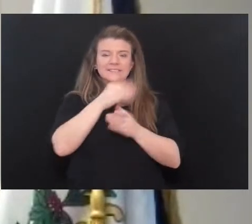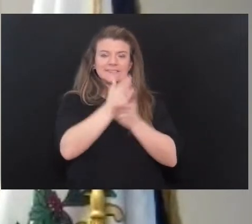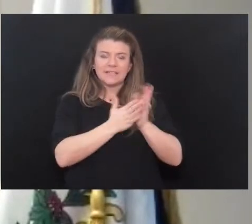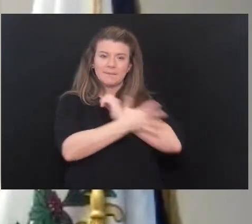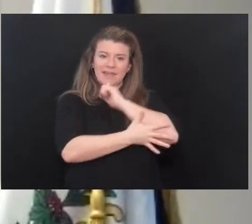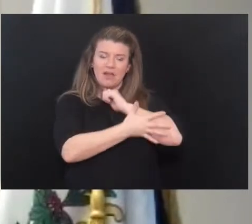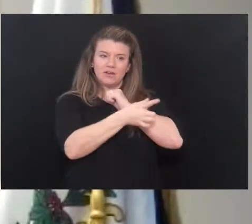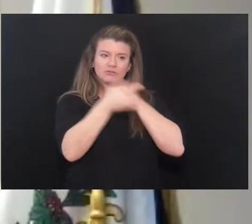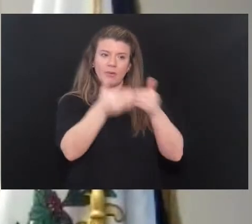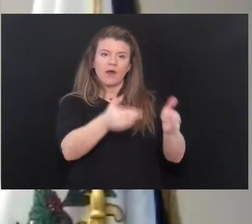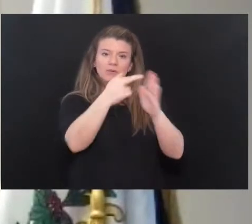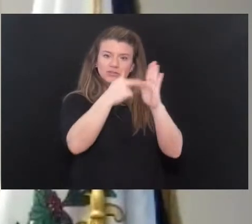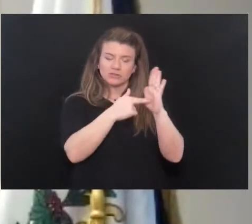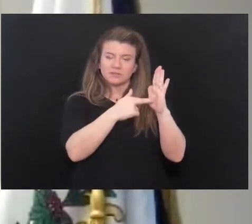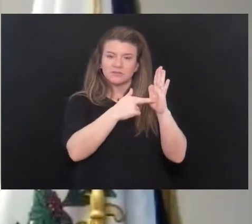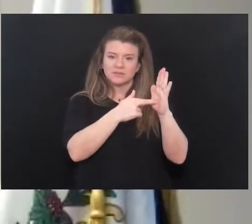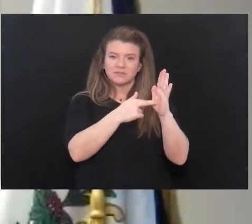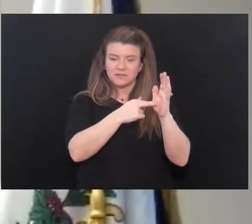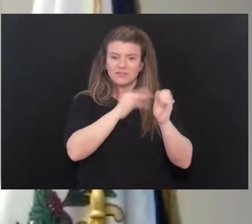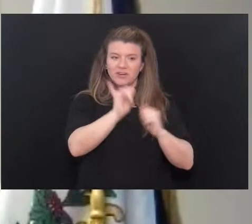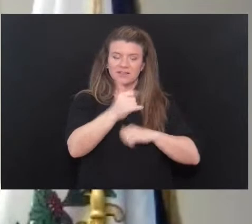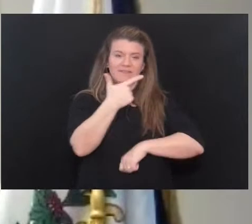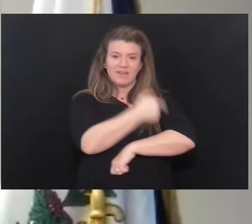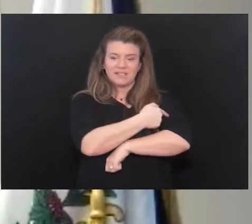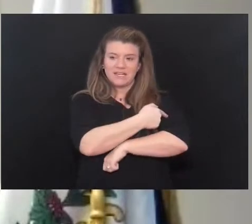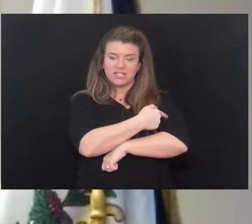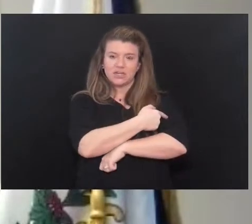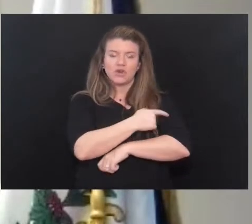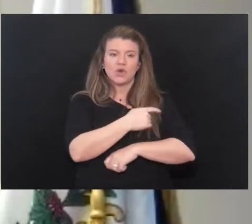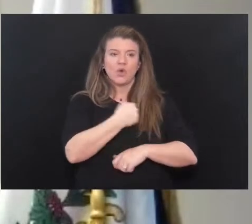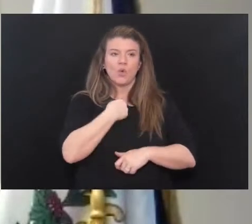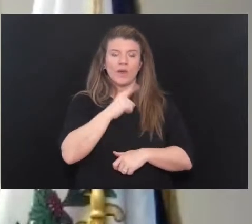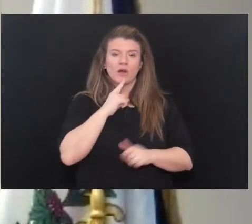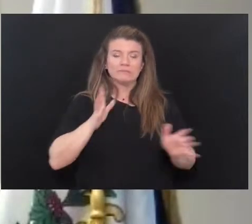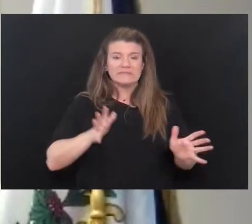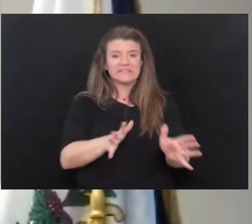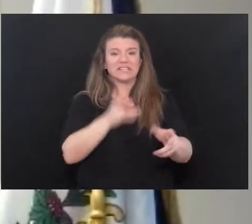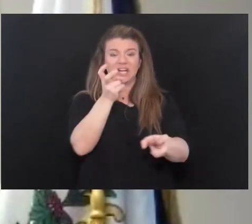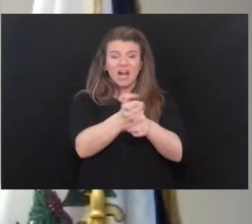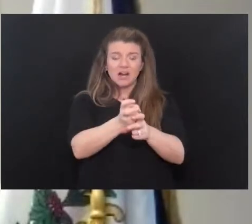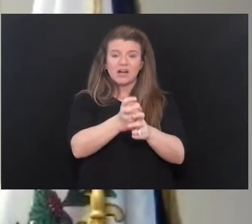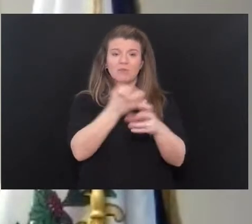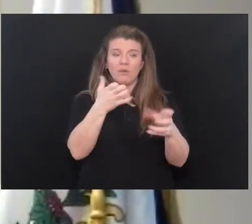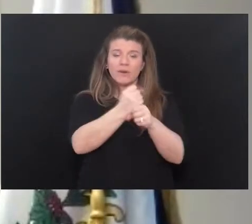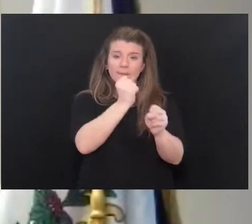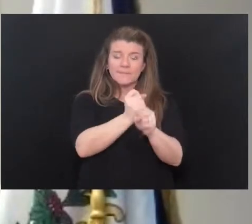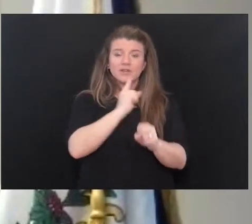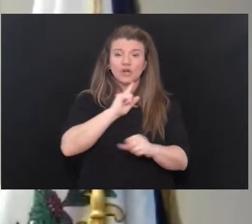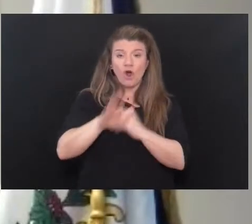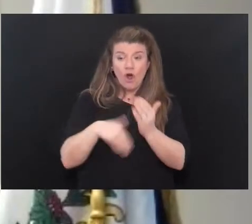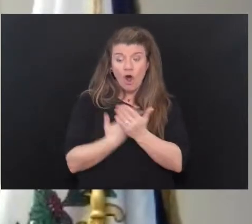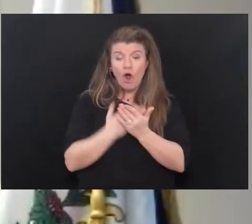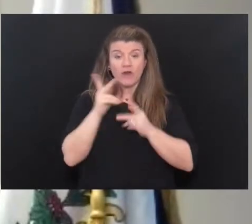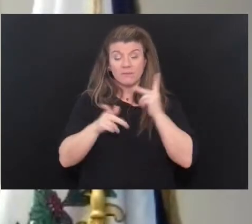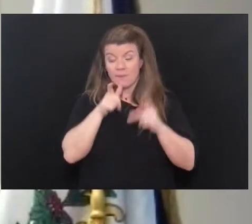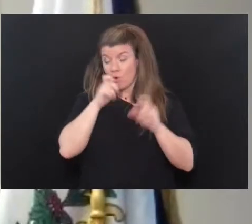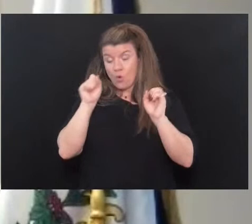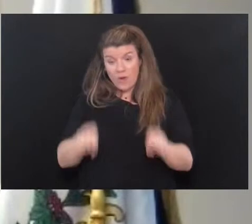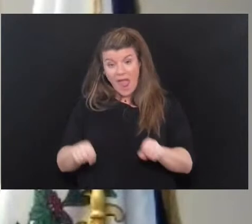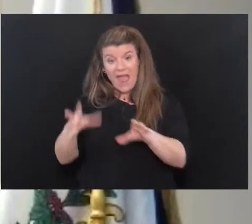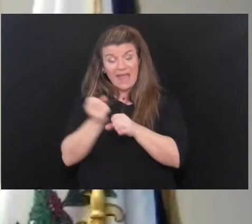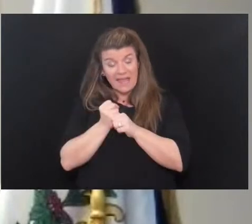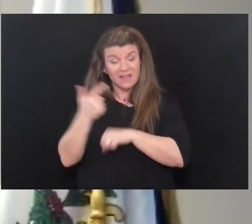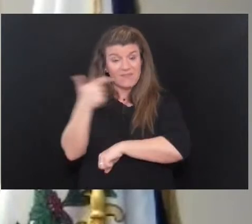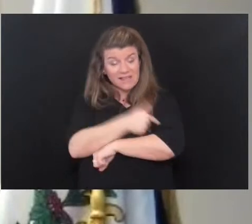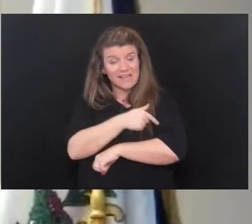to register for the vaccination. We're pushing very hard to make sure everyone that's eligible gets